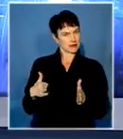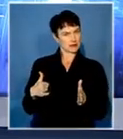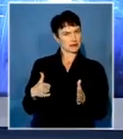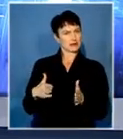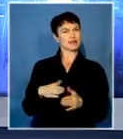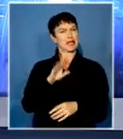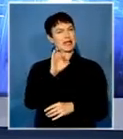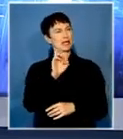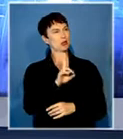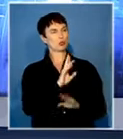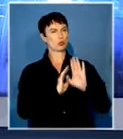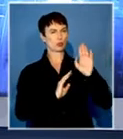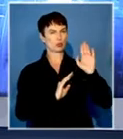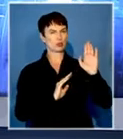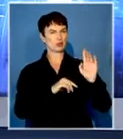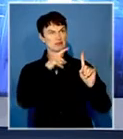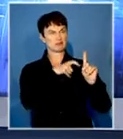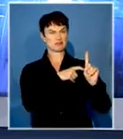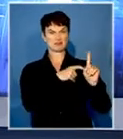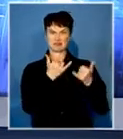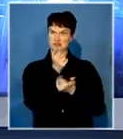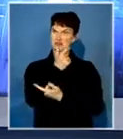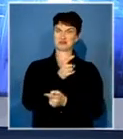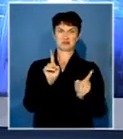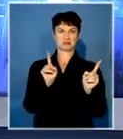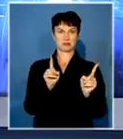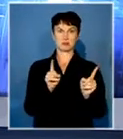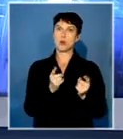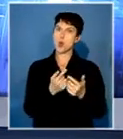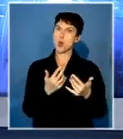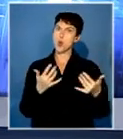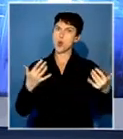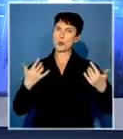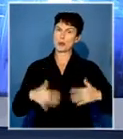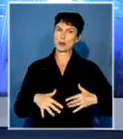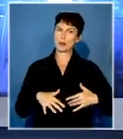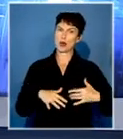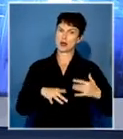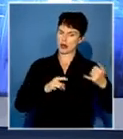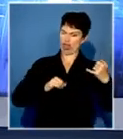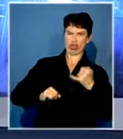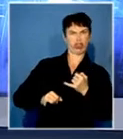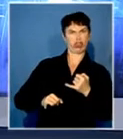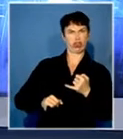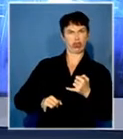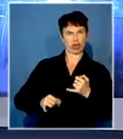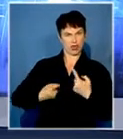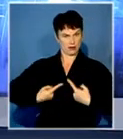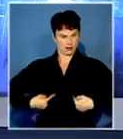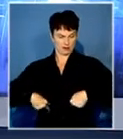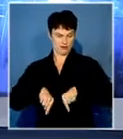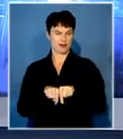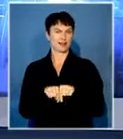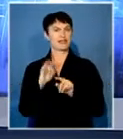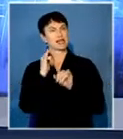the EU trade official was saying today, there's been a barrage of criticism of our handling